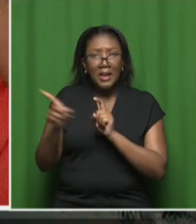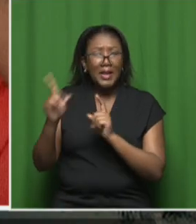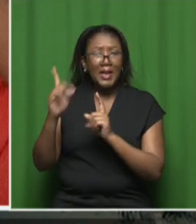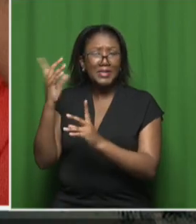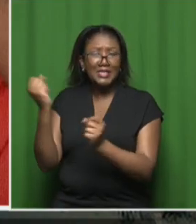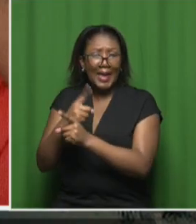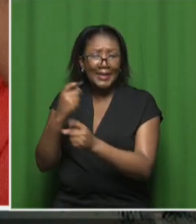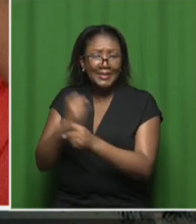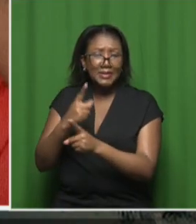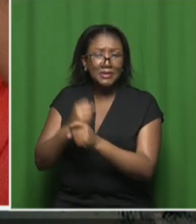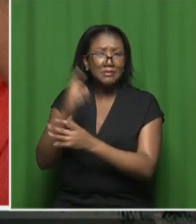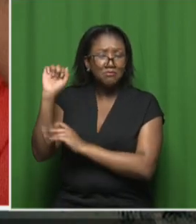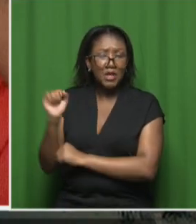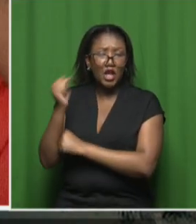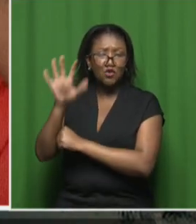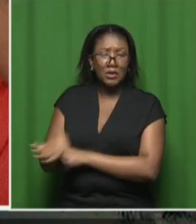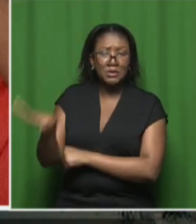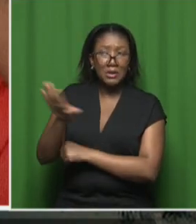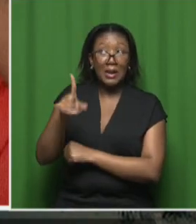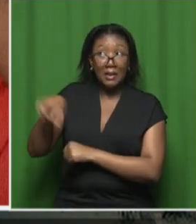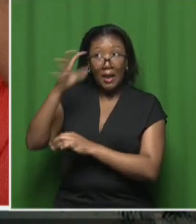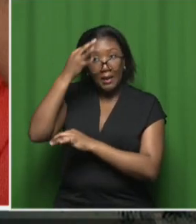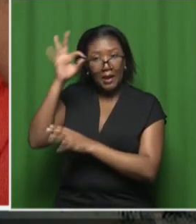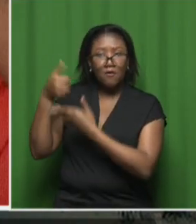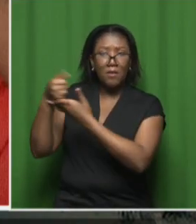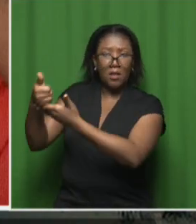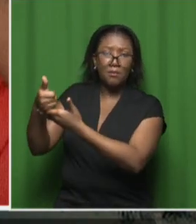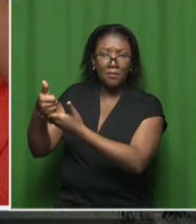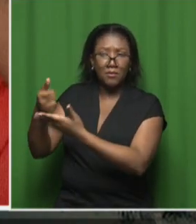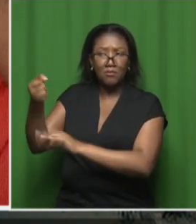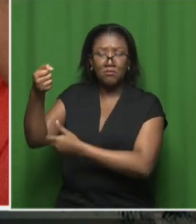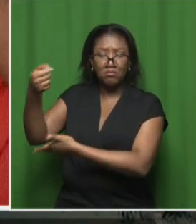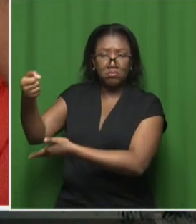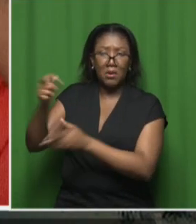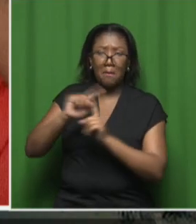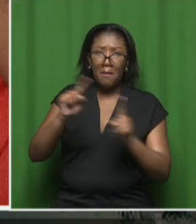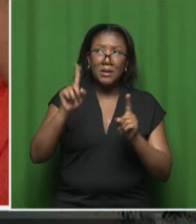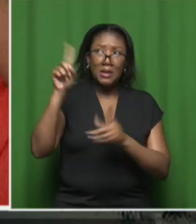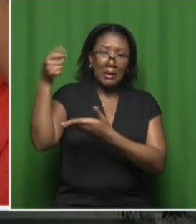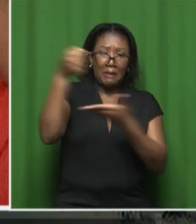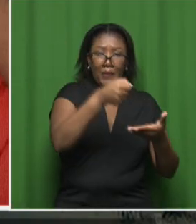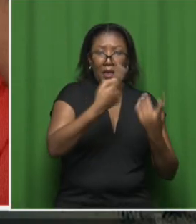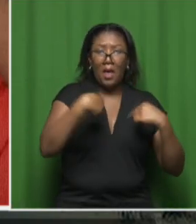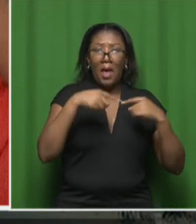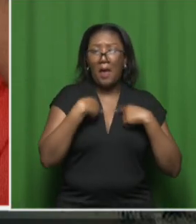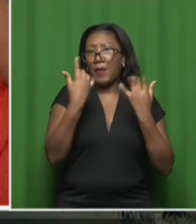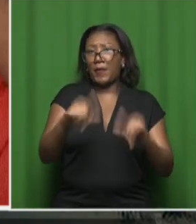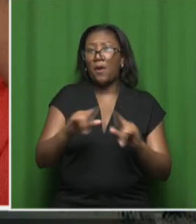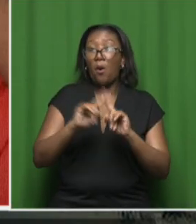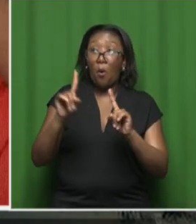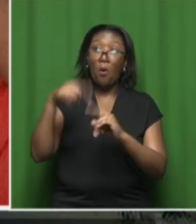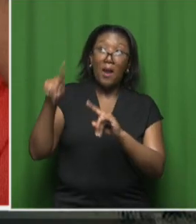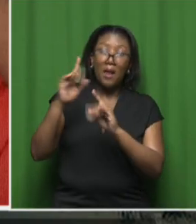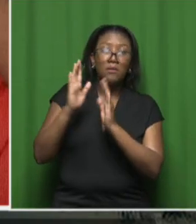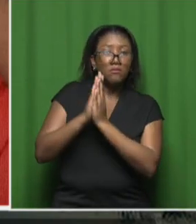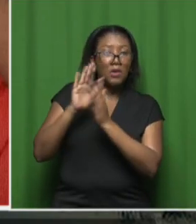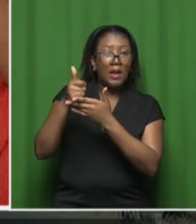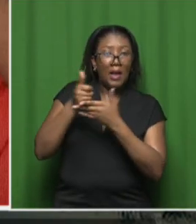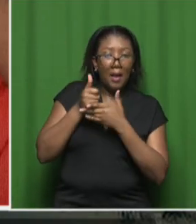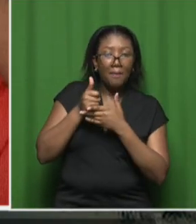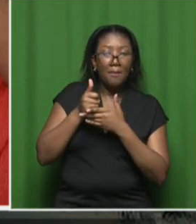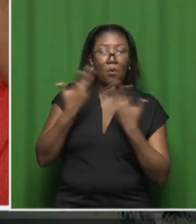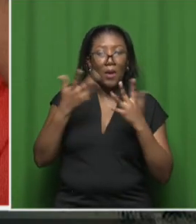industry. They take these old things that we're driving and then they provide us with a certain number so that we can be able, or help us to deal with certain